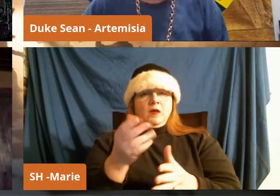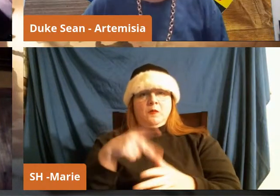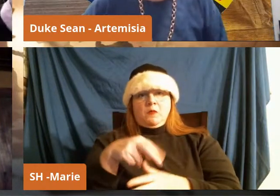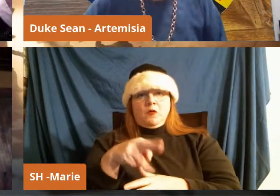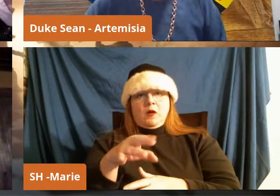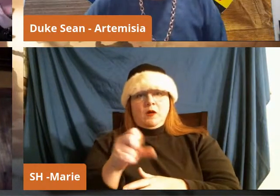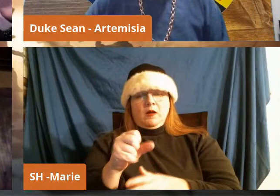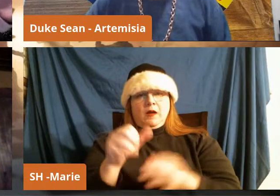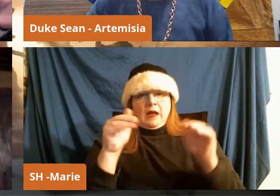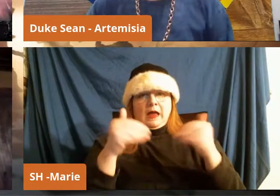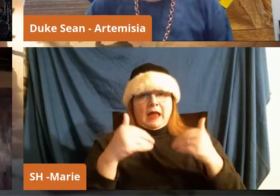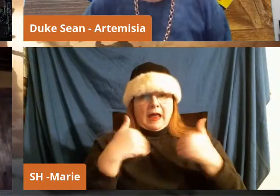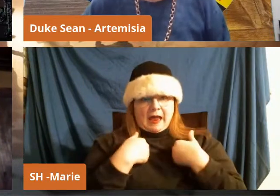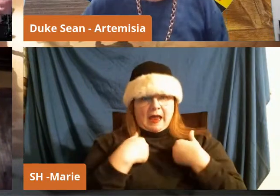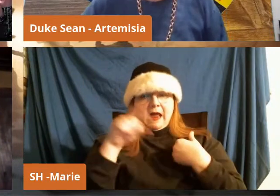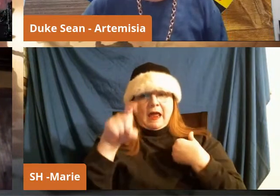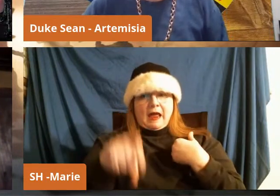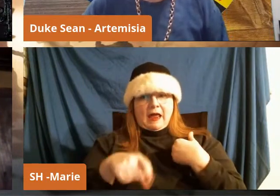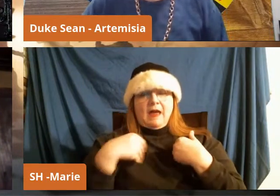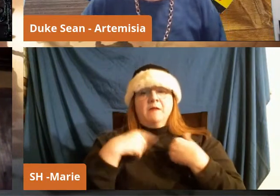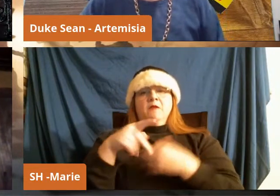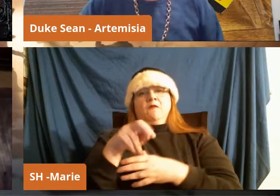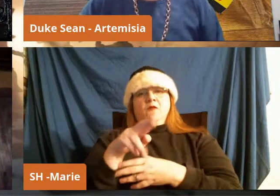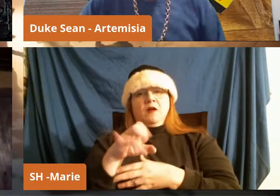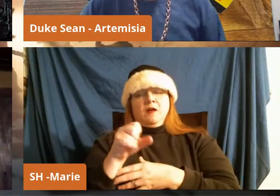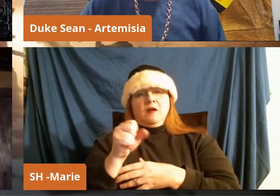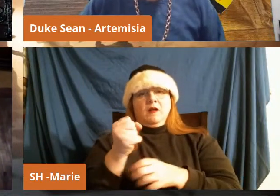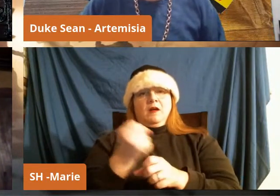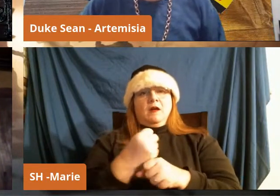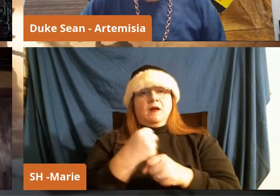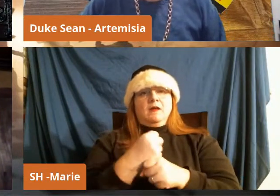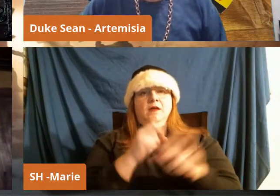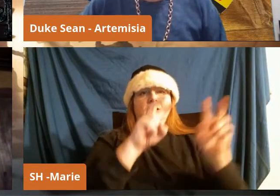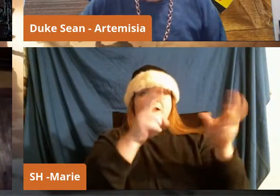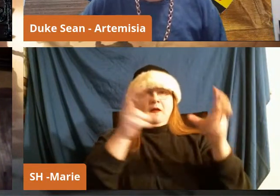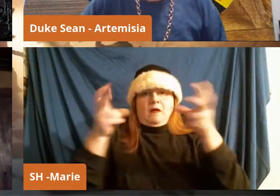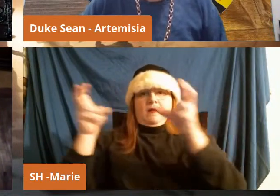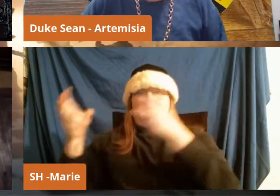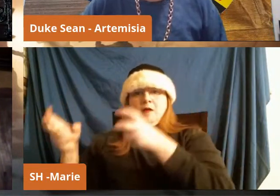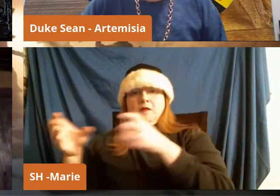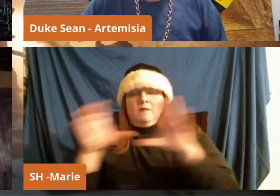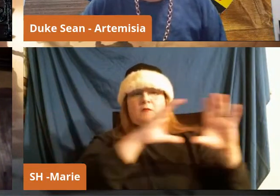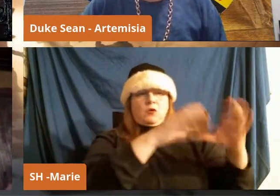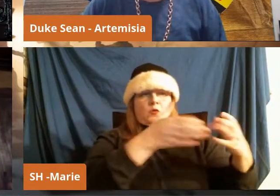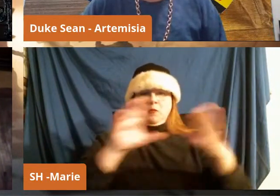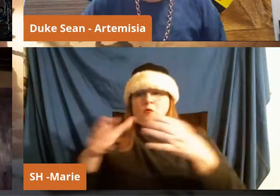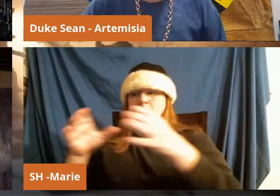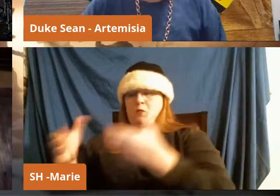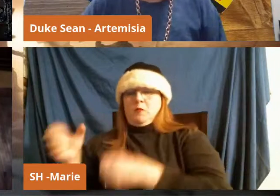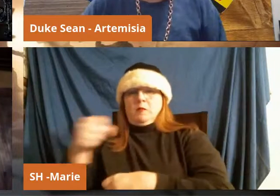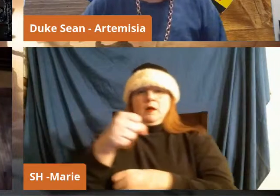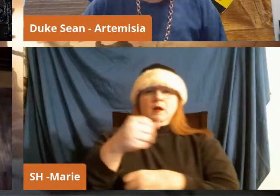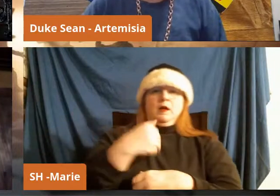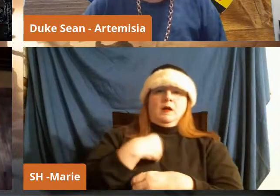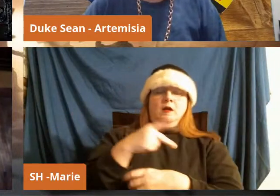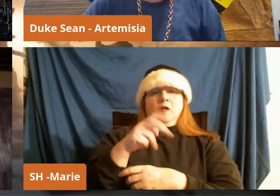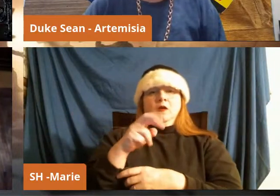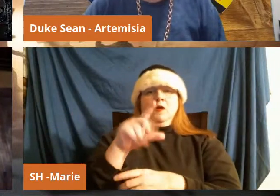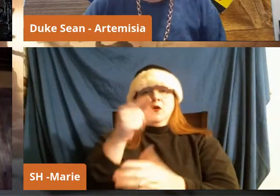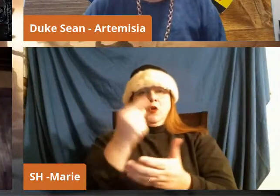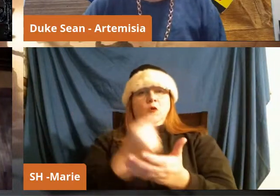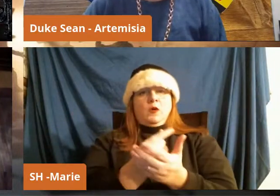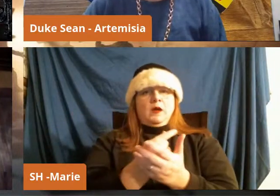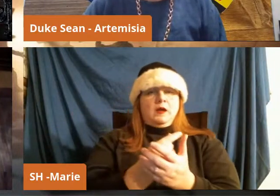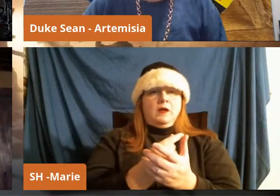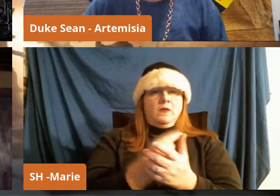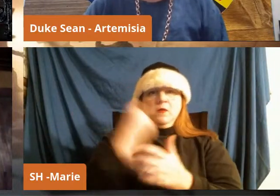the rest of them have to be franchise. Pretty much. Right. So that gives us our categories, I think. So we've talked about the courtly graces. We've talked about